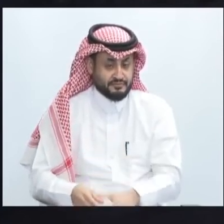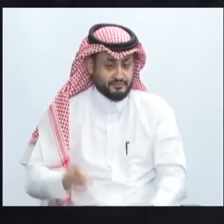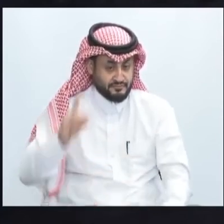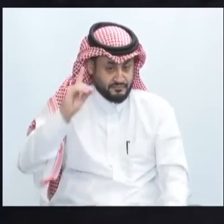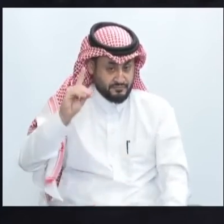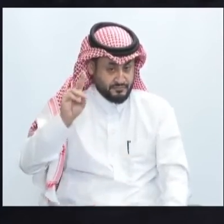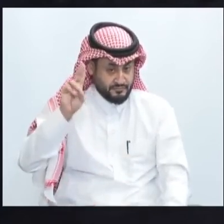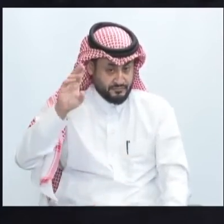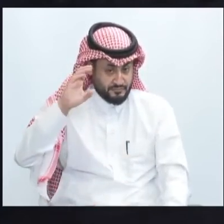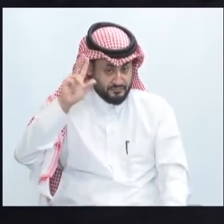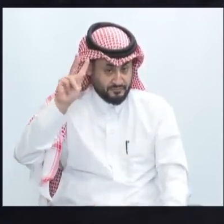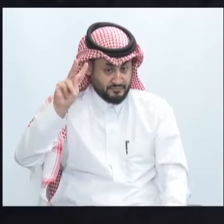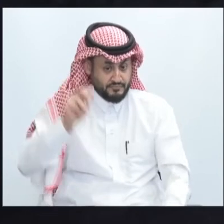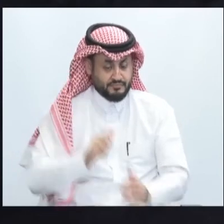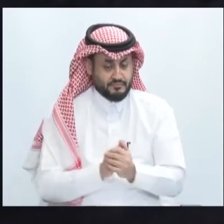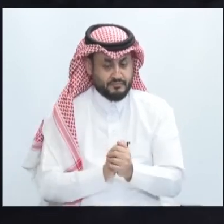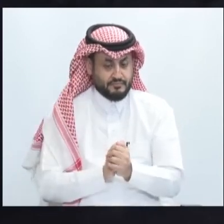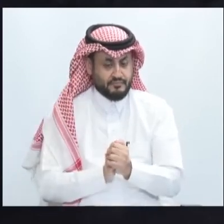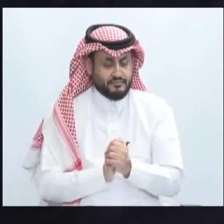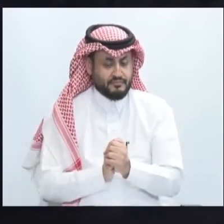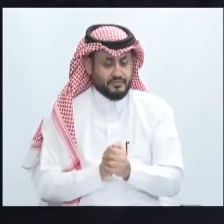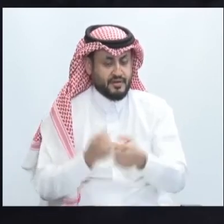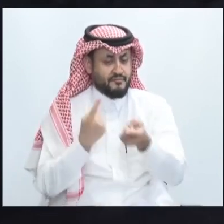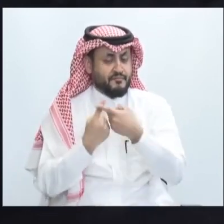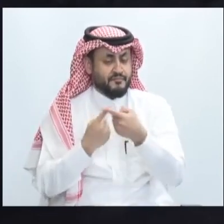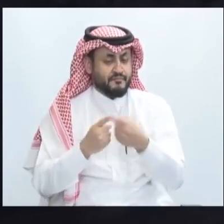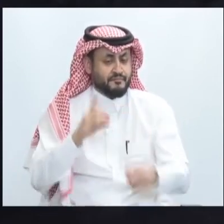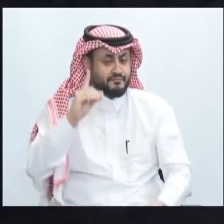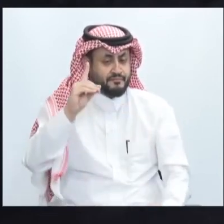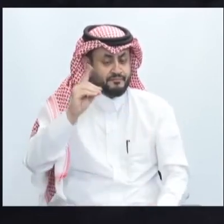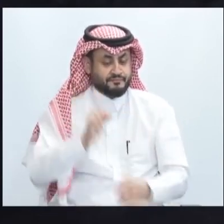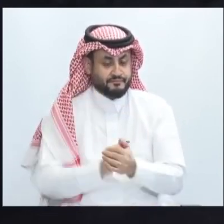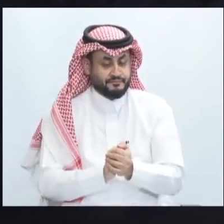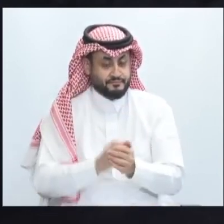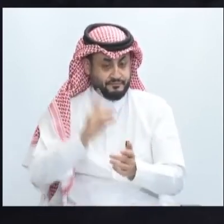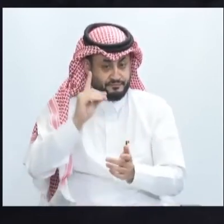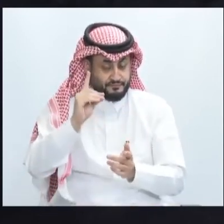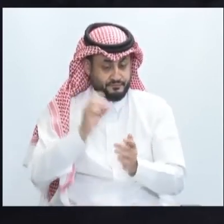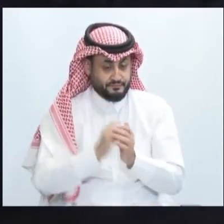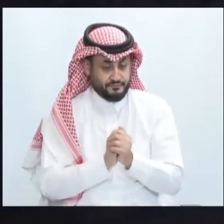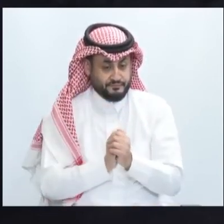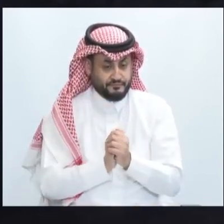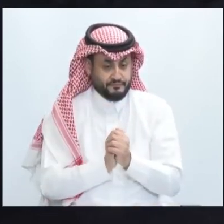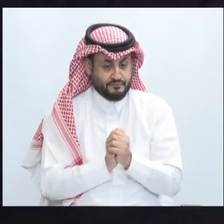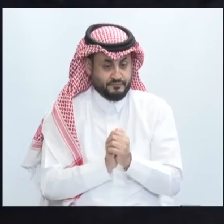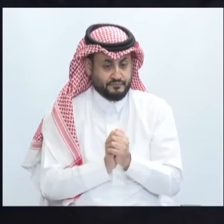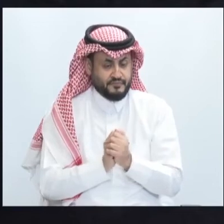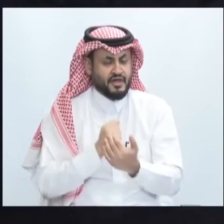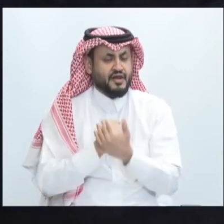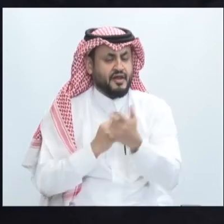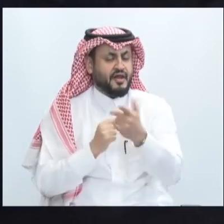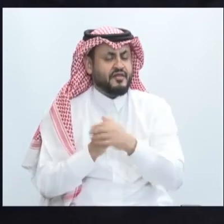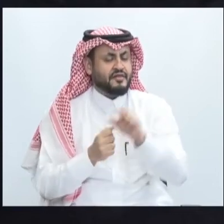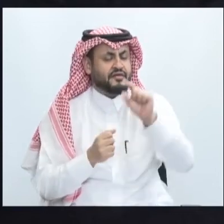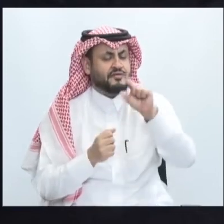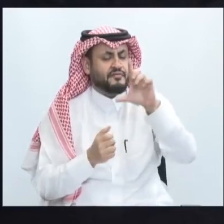right. Okay, so we have duck starts with D, the letter D. Okay, can you tell me, is this